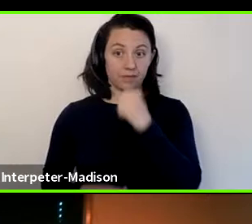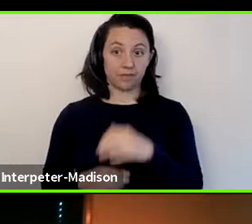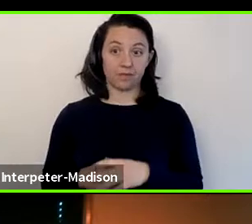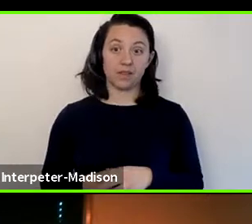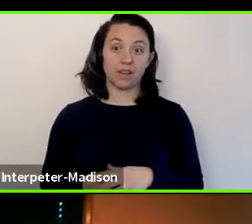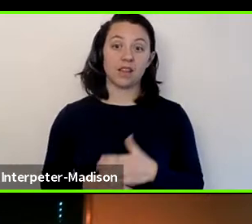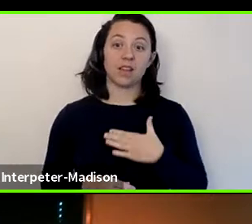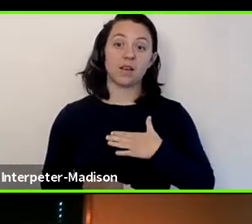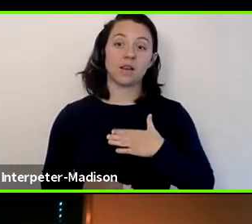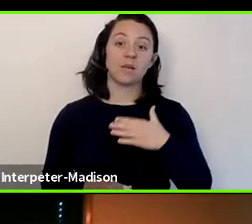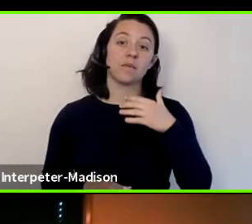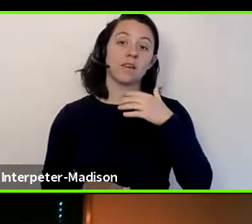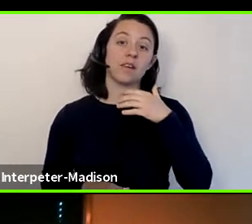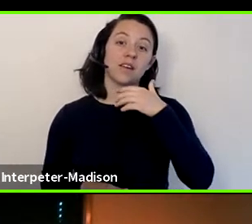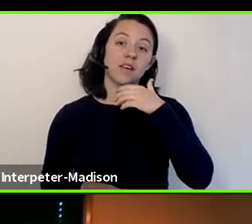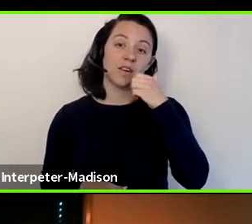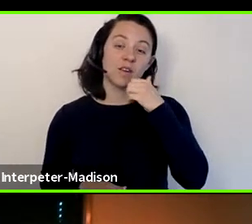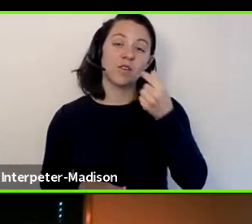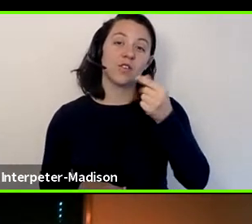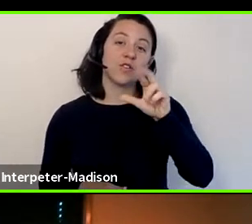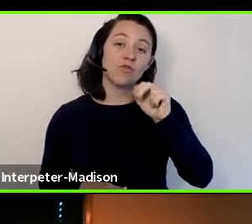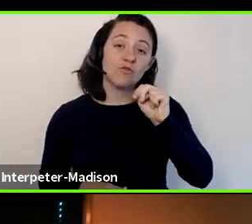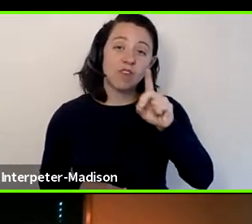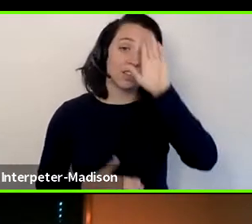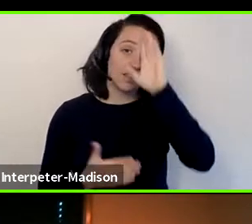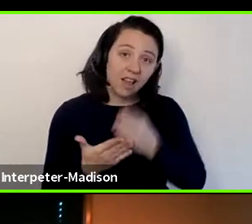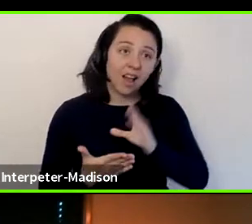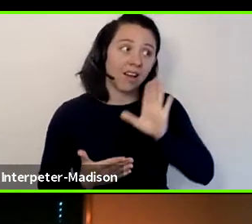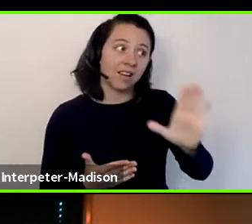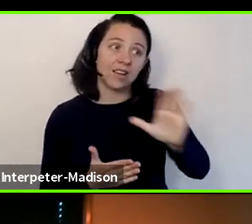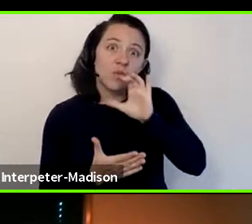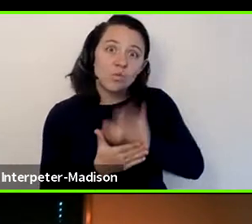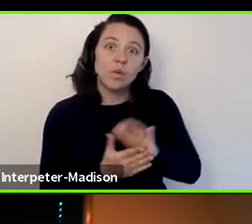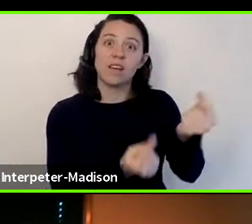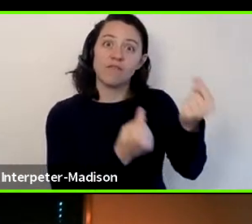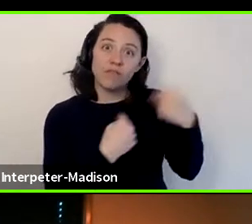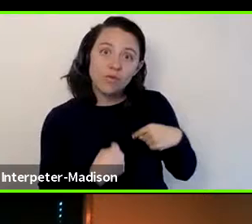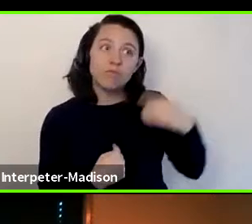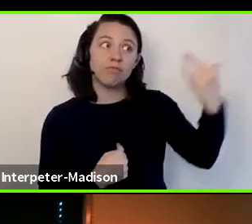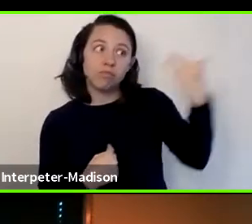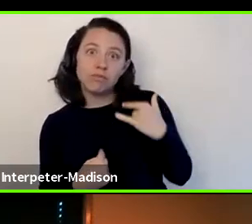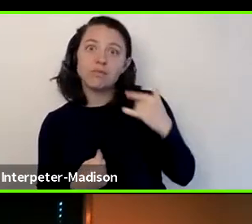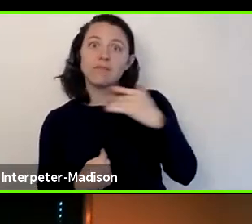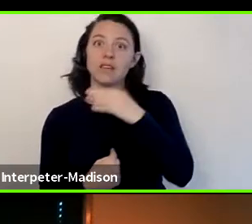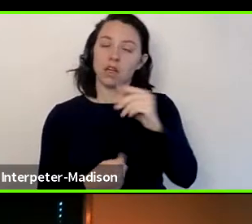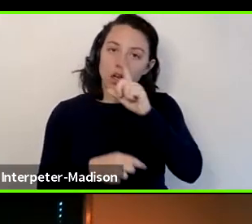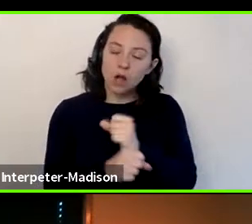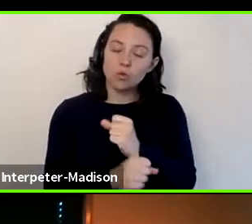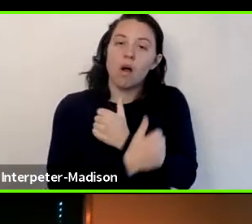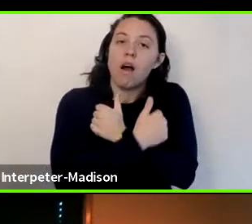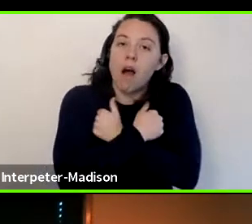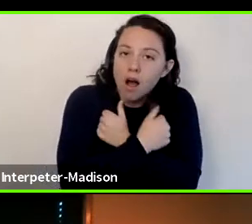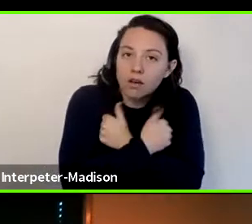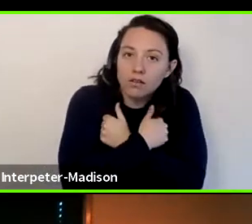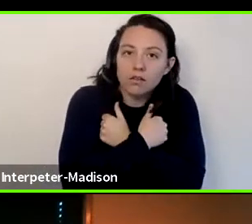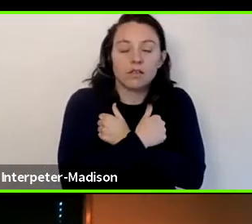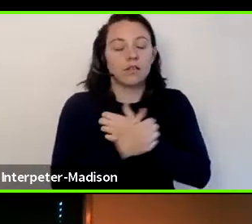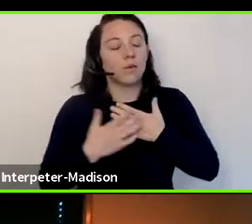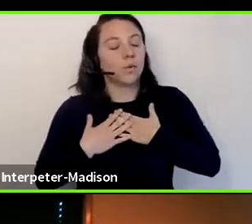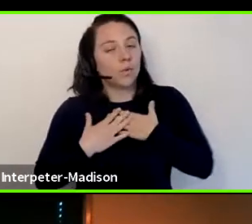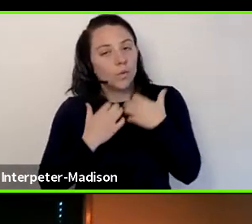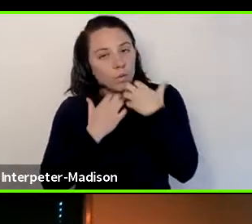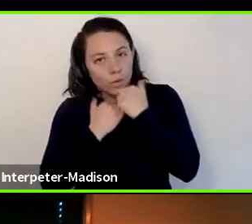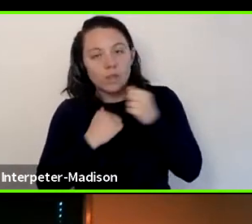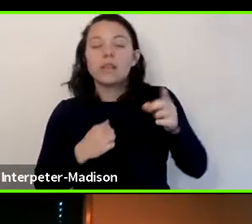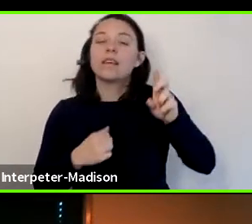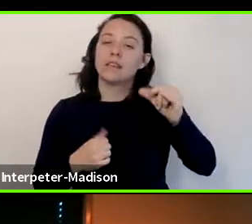got actual hugs, real live people contact with my family, which I absolutely valued. They had their masks,